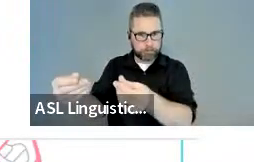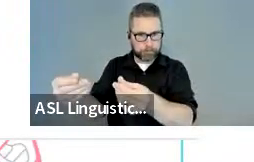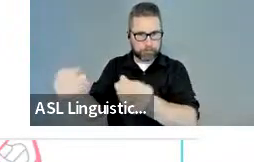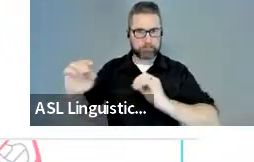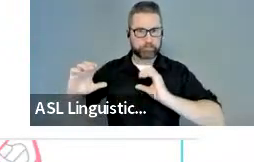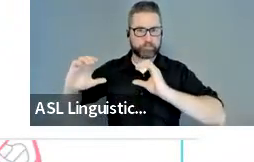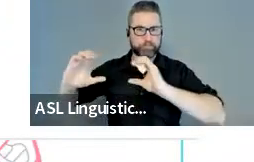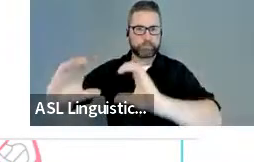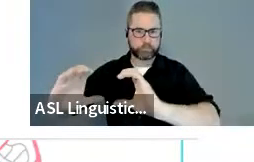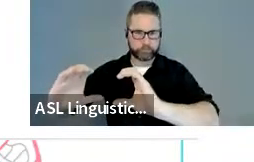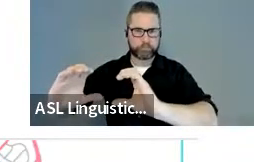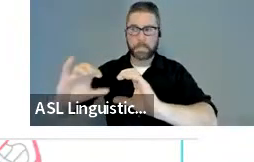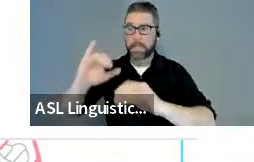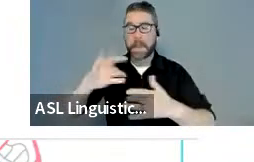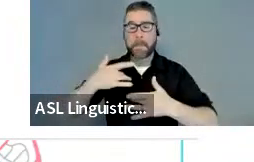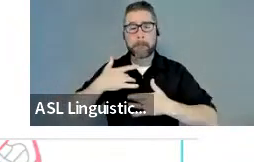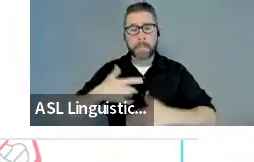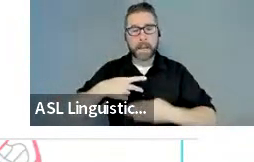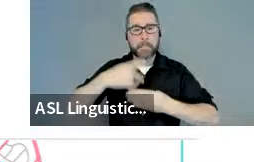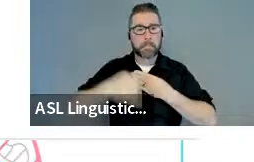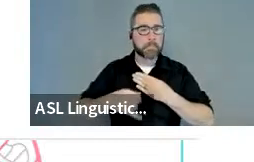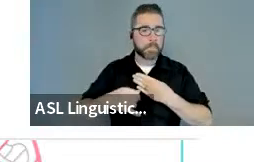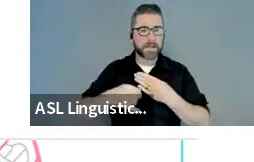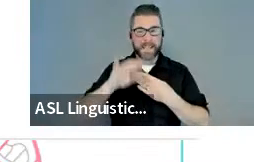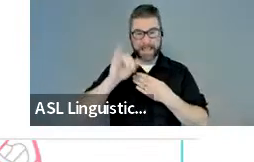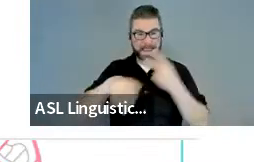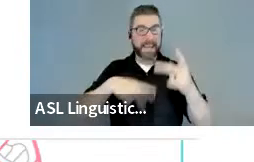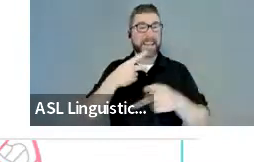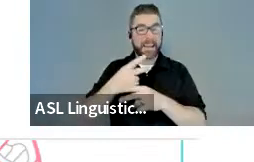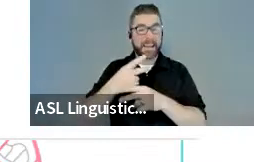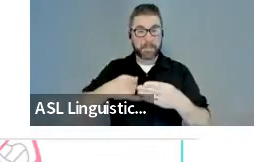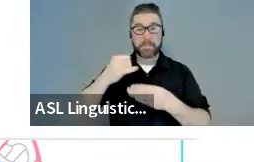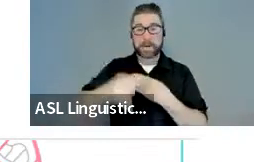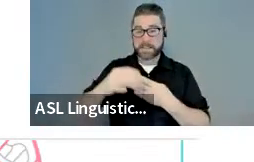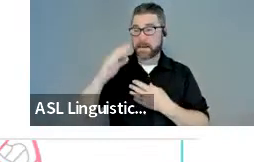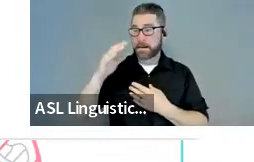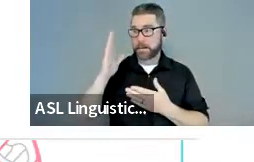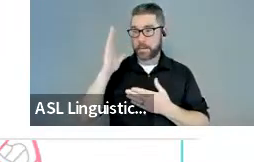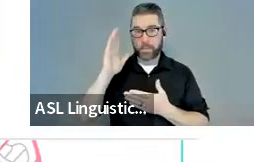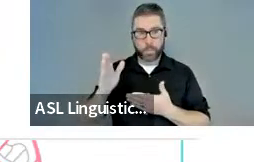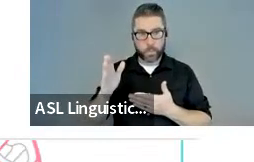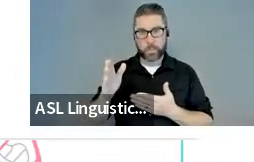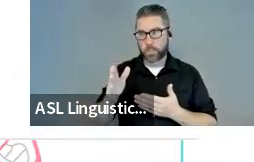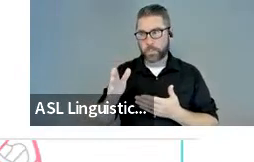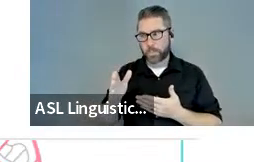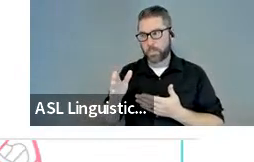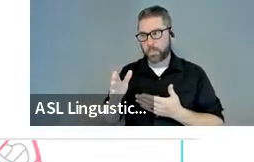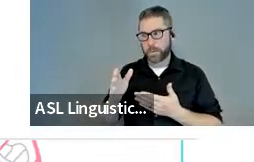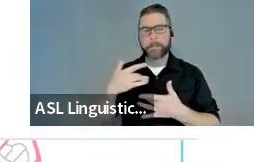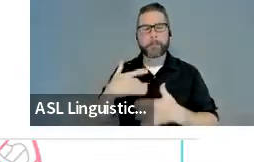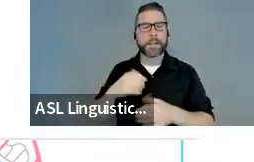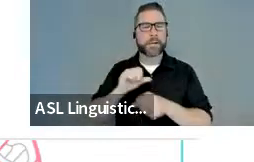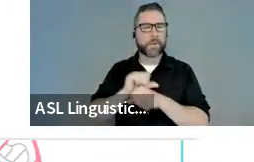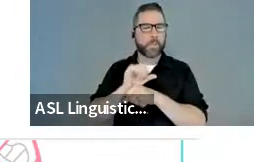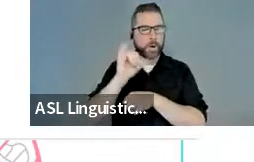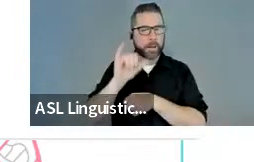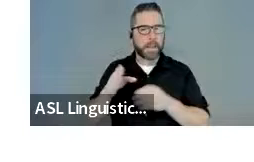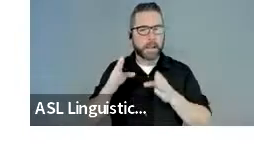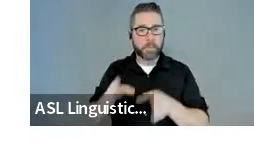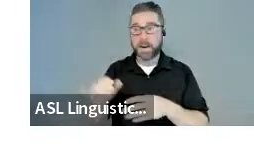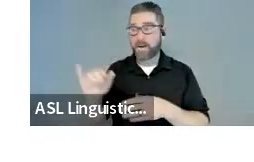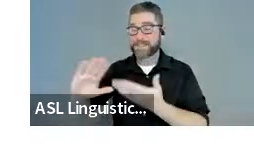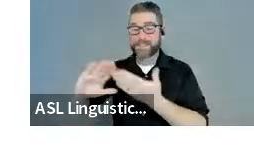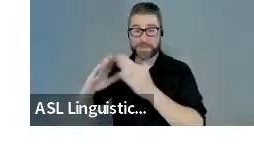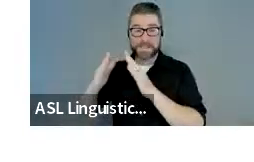is that there's like, we hope that the city also comes up with their funding to make the project even bigger, which is really what's happened here